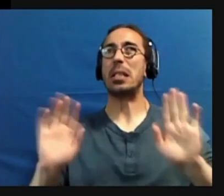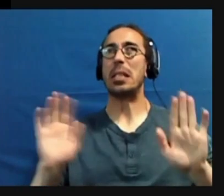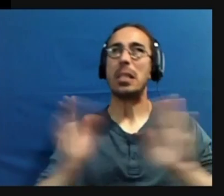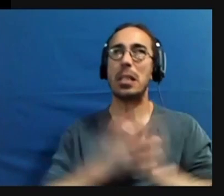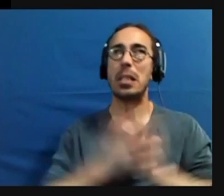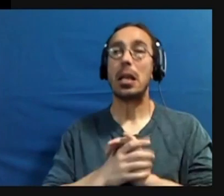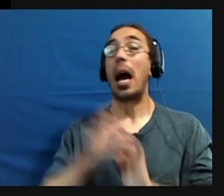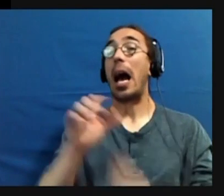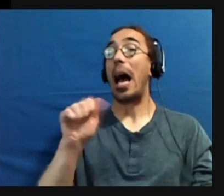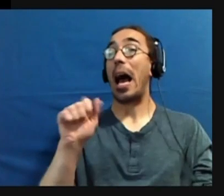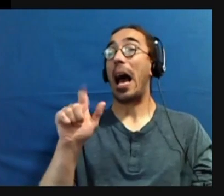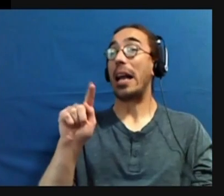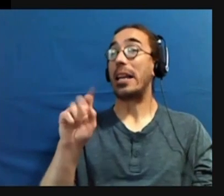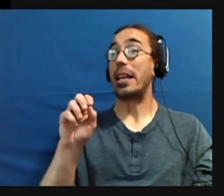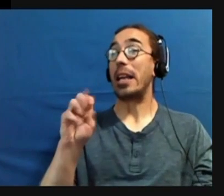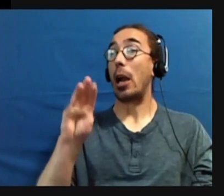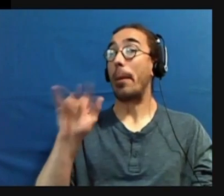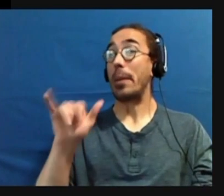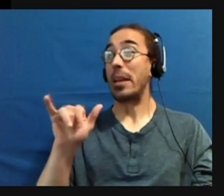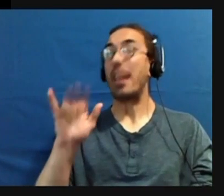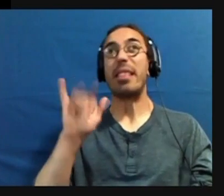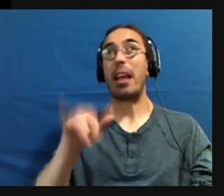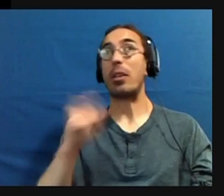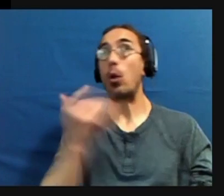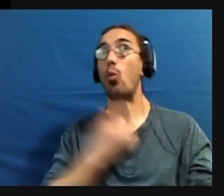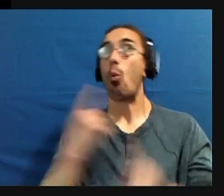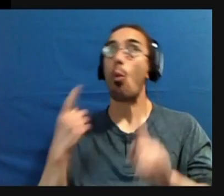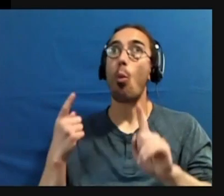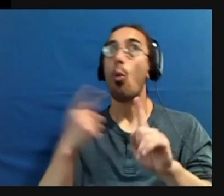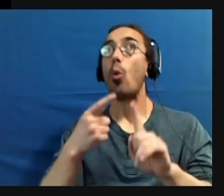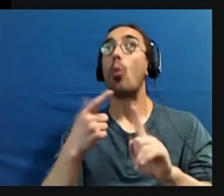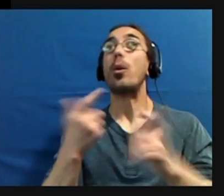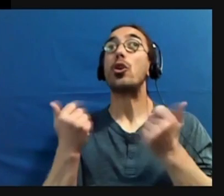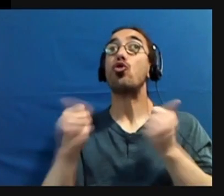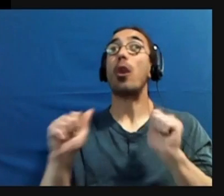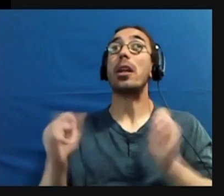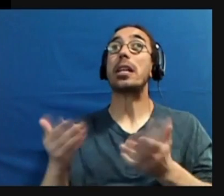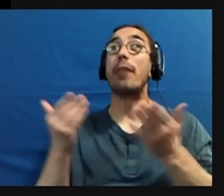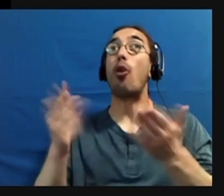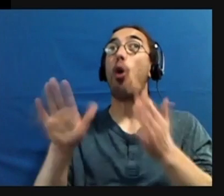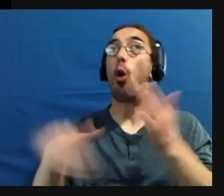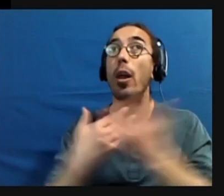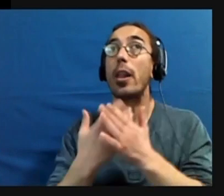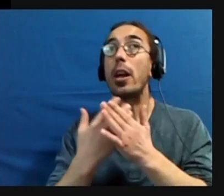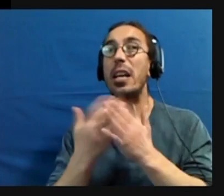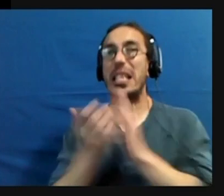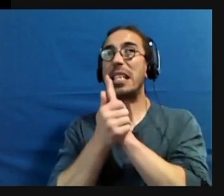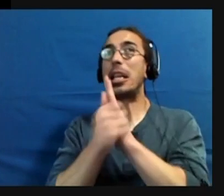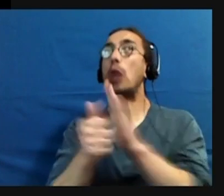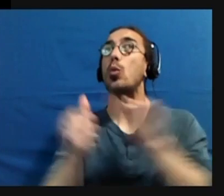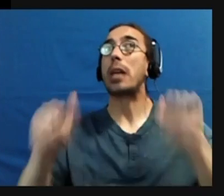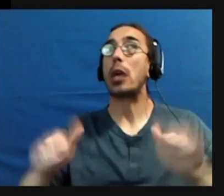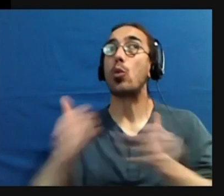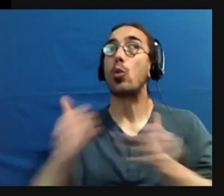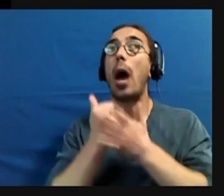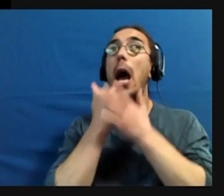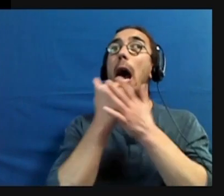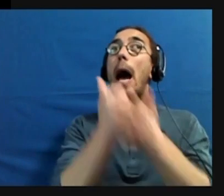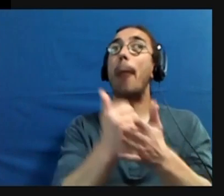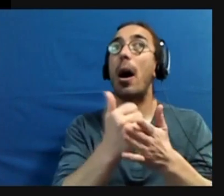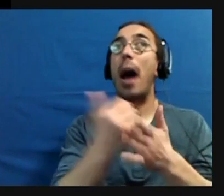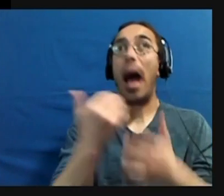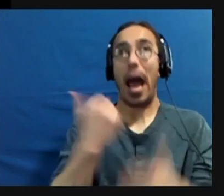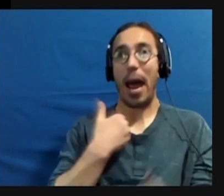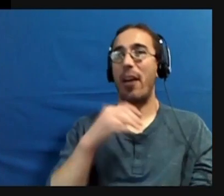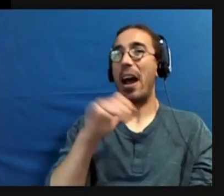Autonomy is. And so if we can recognize that we want to give all the skills that we possibly can so that we can help them have autonomy,